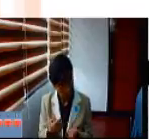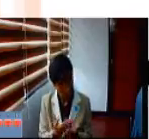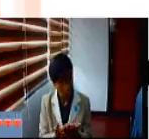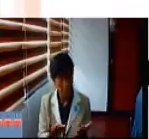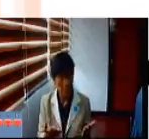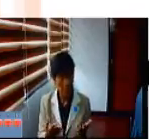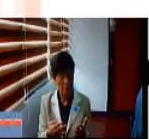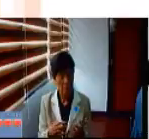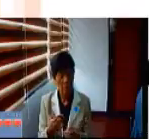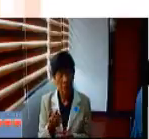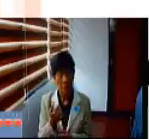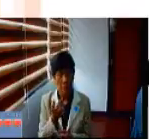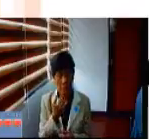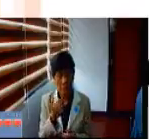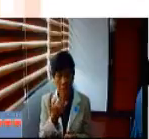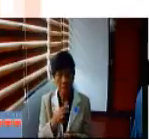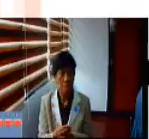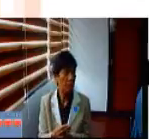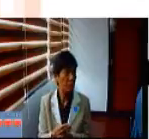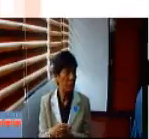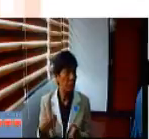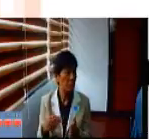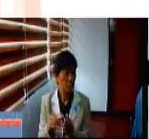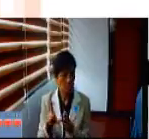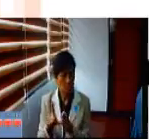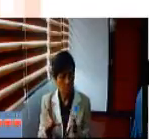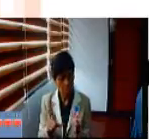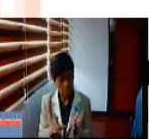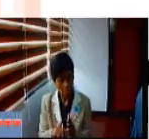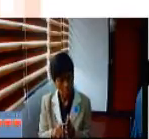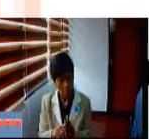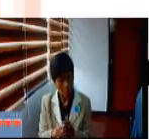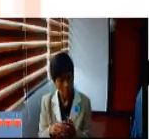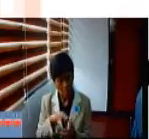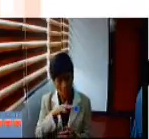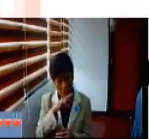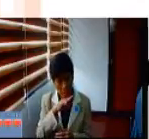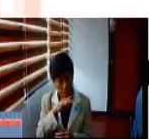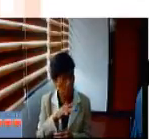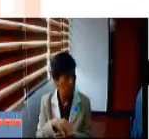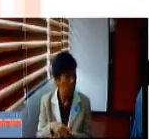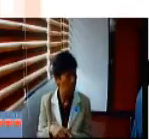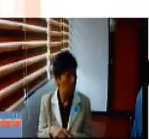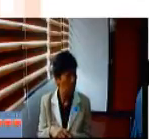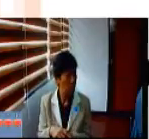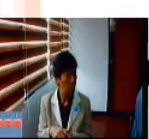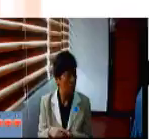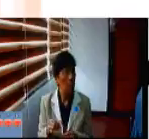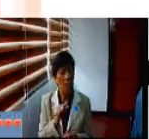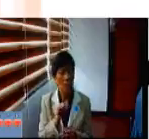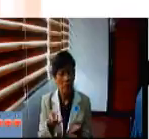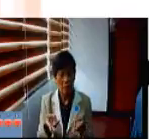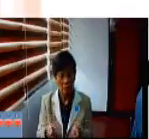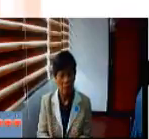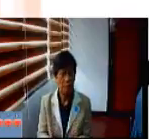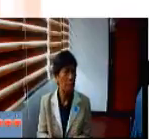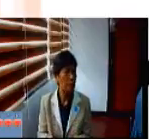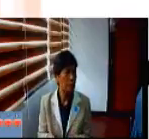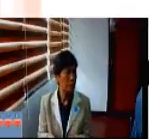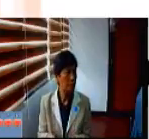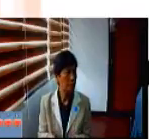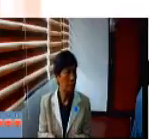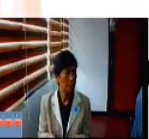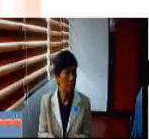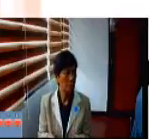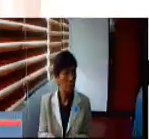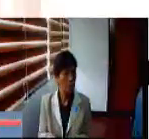iliga, yung IUU fishing, overfishing, habitat degradation, pollution, invasive species, has been happening. Kumbaga,